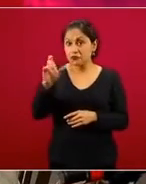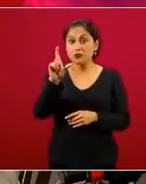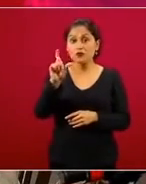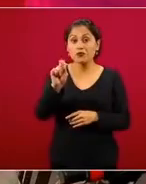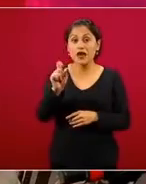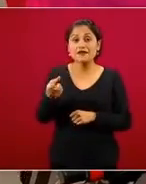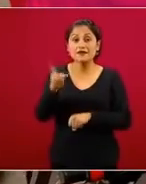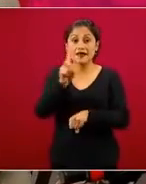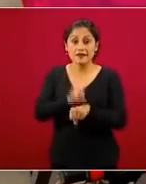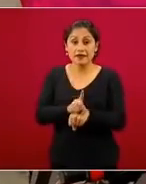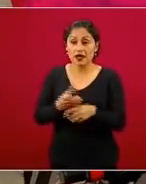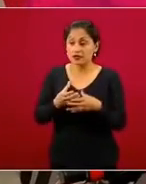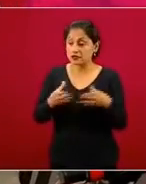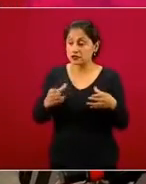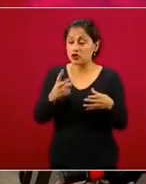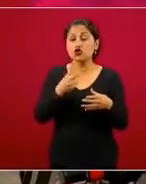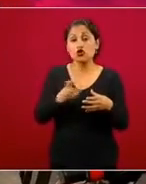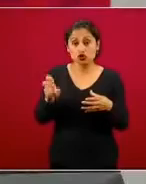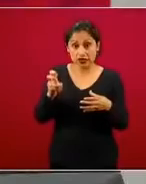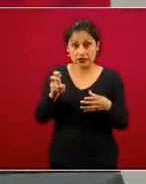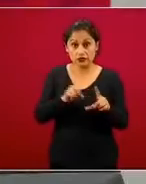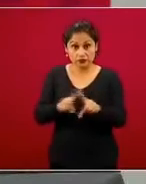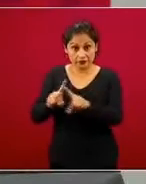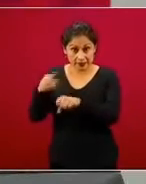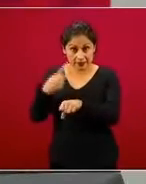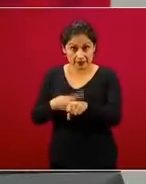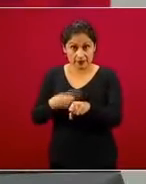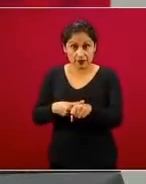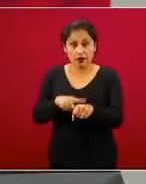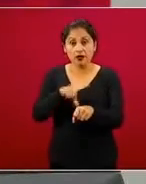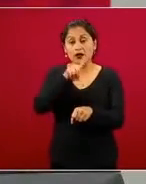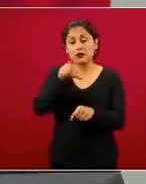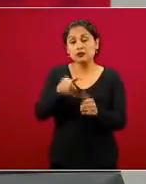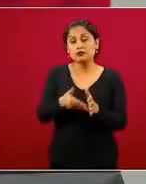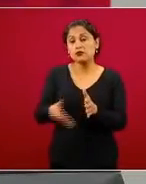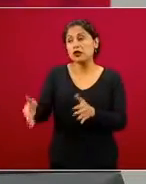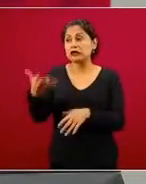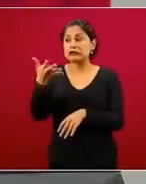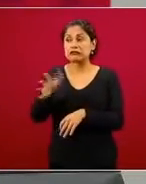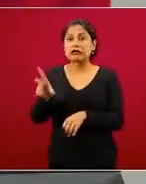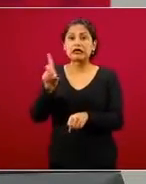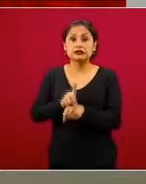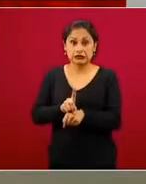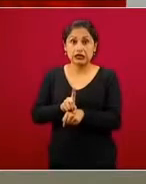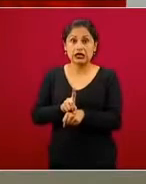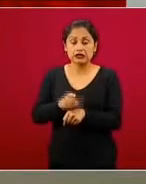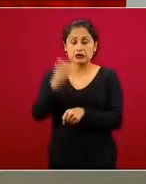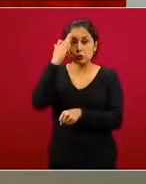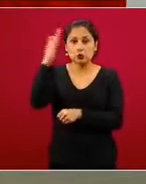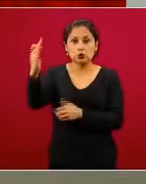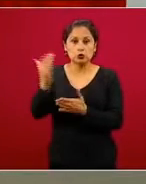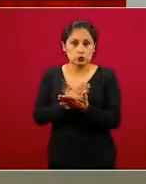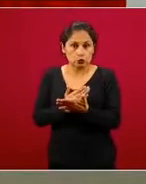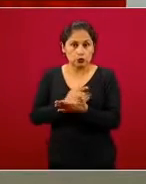number of cases gets faster and faster. So for example, maybe we